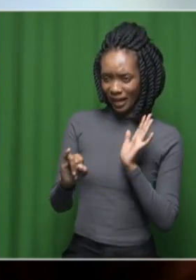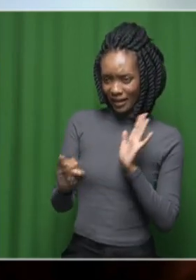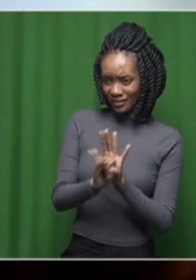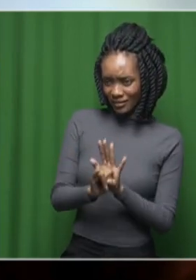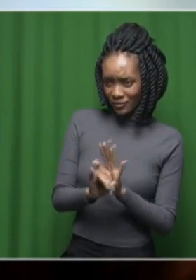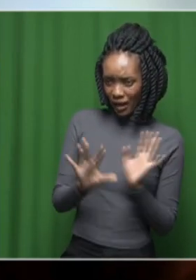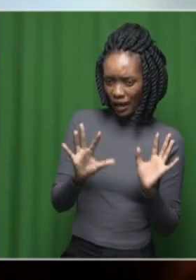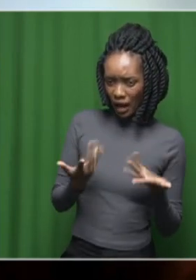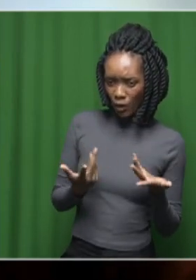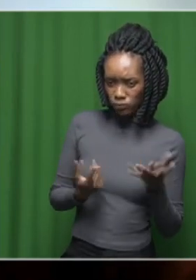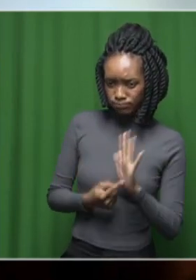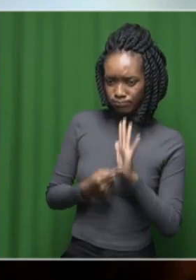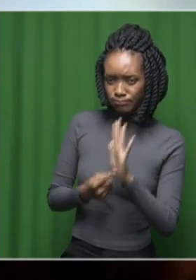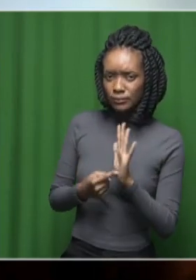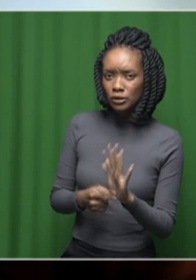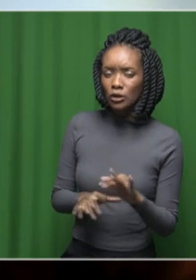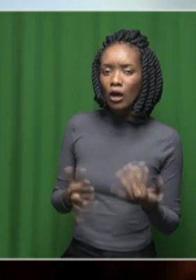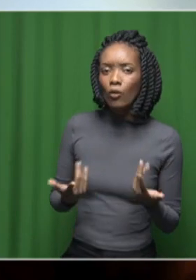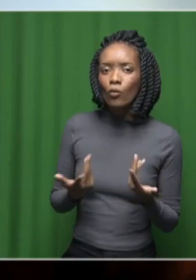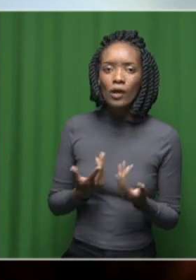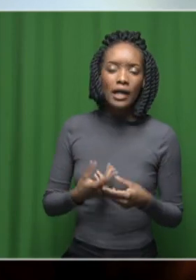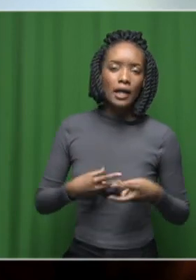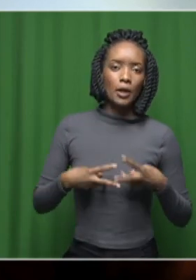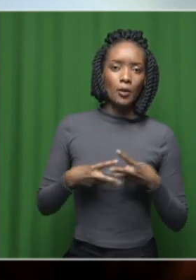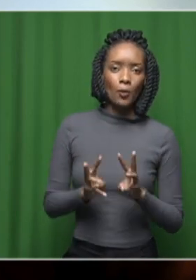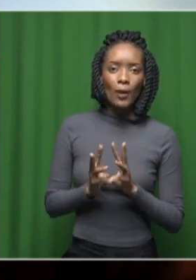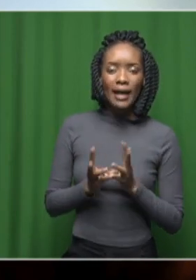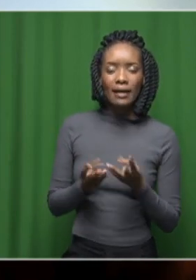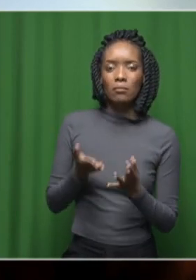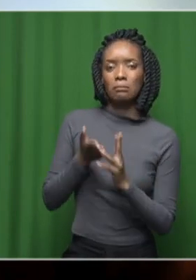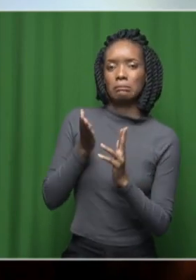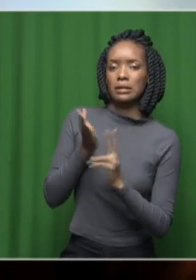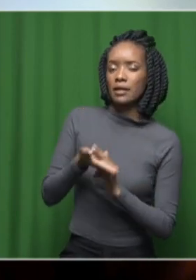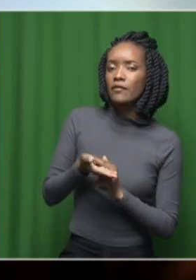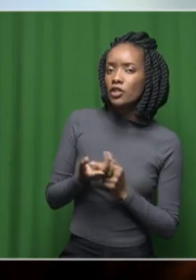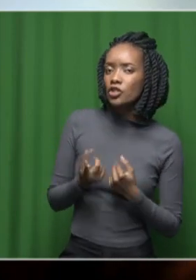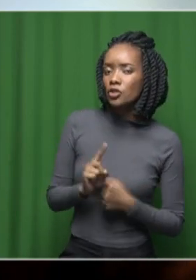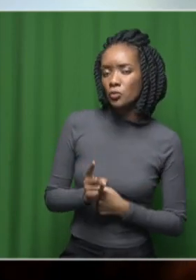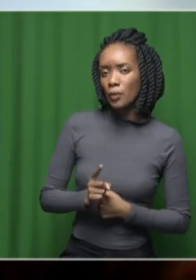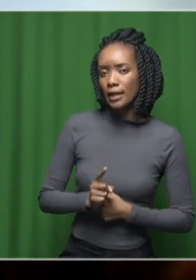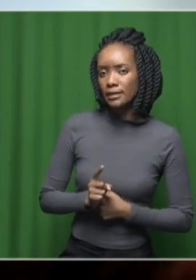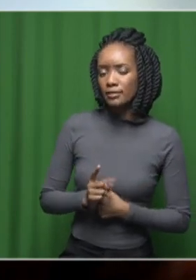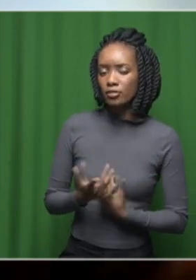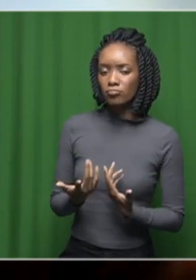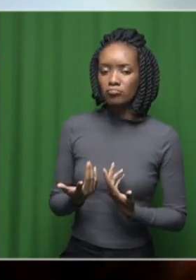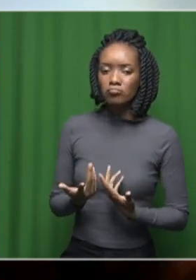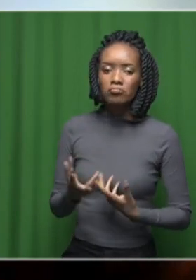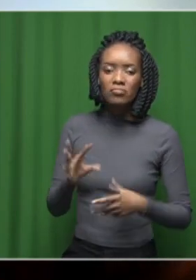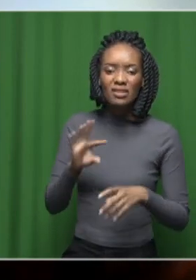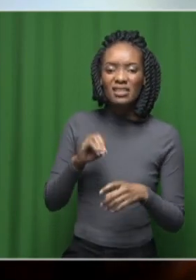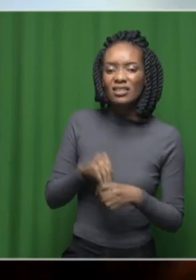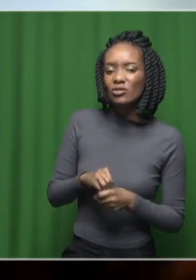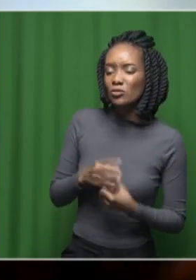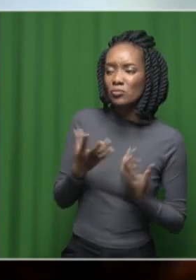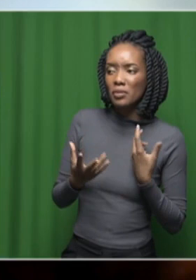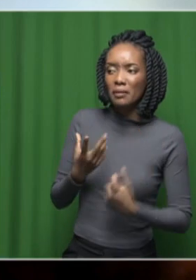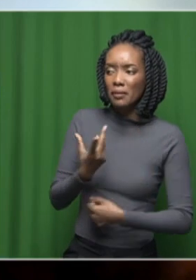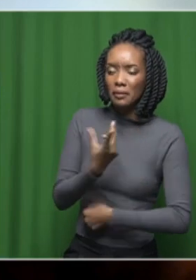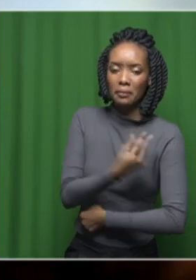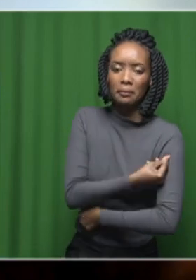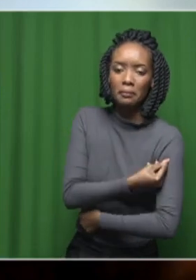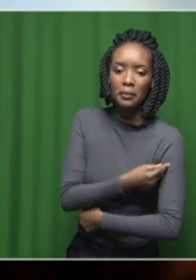themselves and the sort of interventions that can be made, including possible immunization or